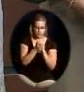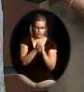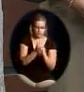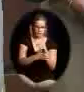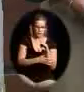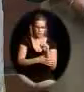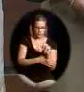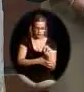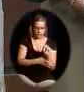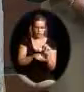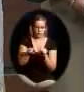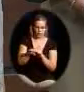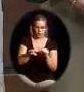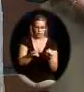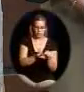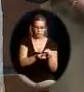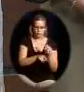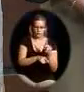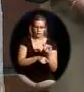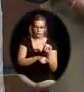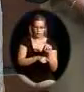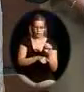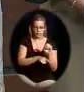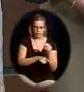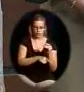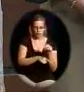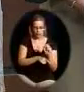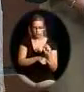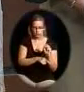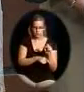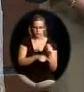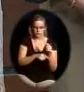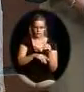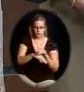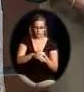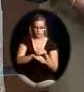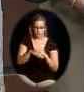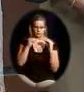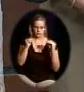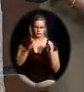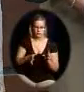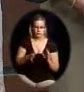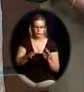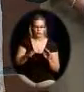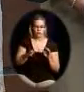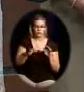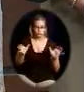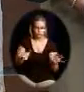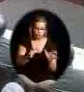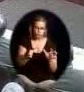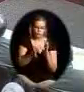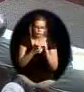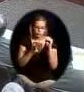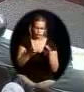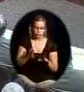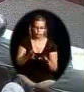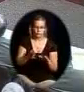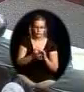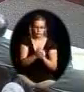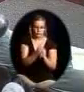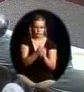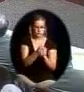Ben and also to Kay Haas, language arts teacher, for encouraging students to enter. Congratulations to Ben.